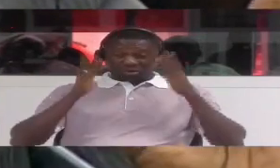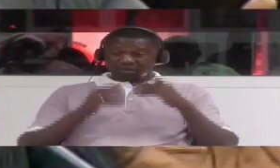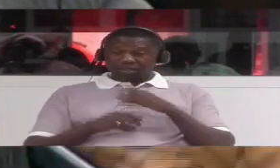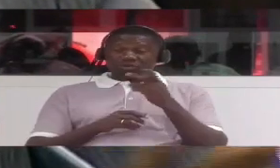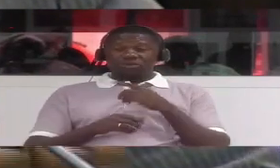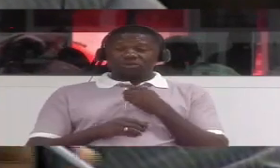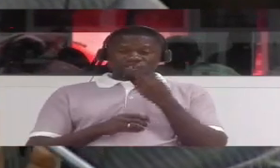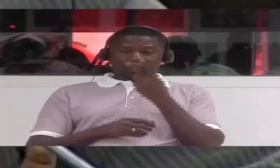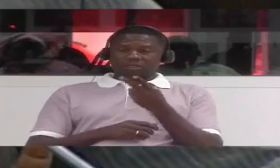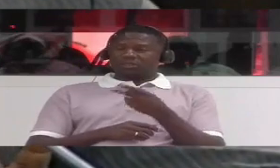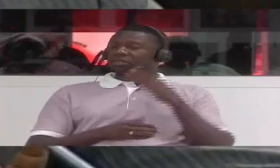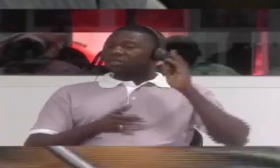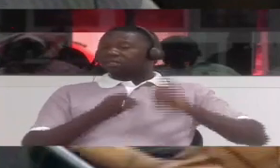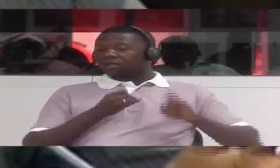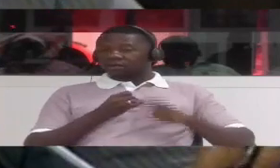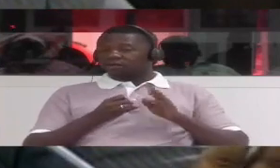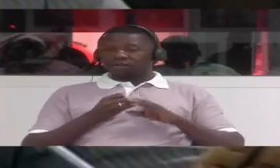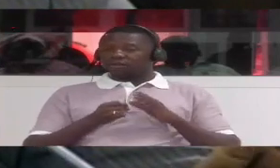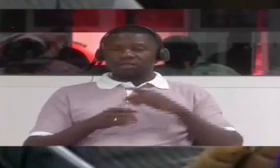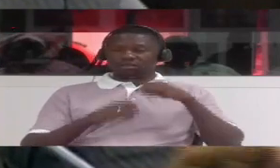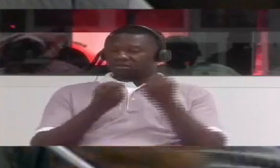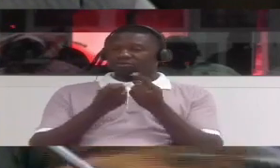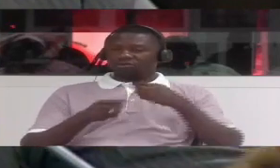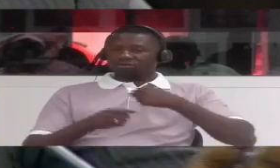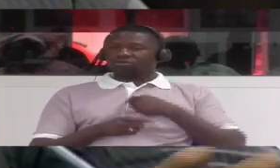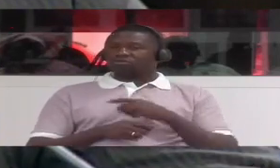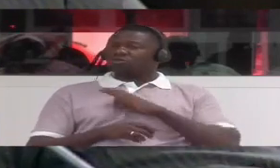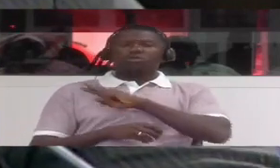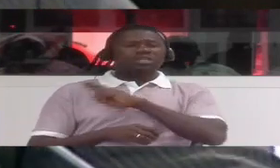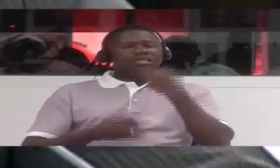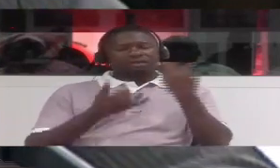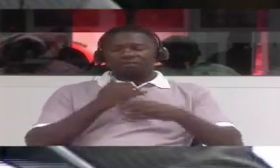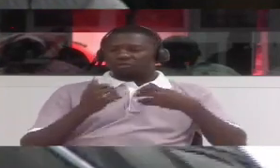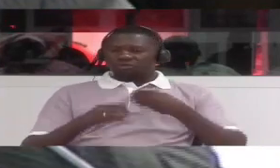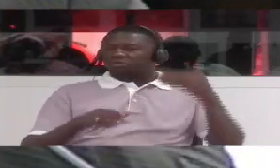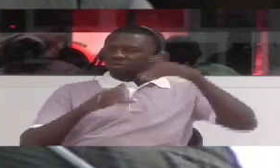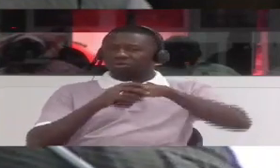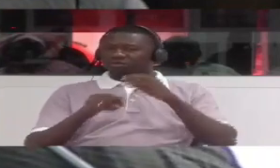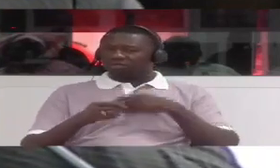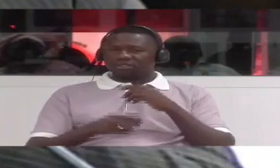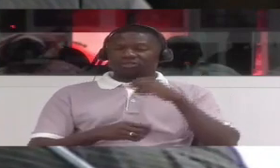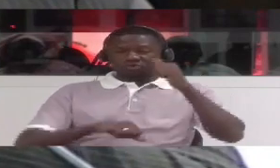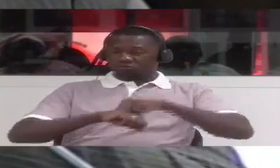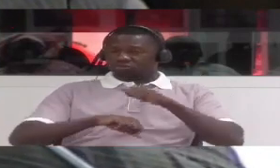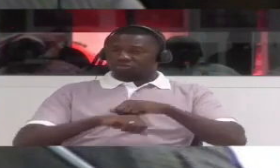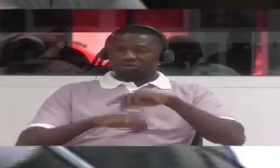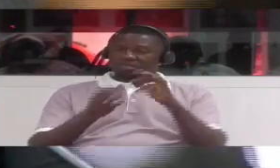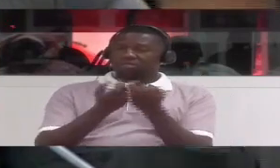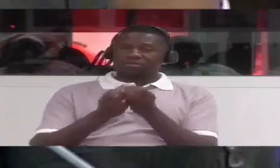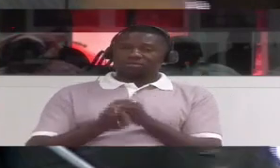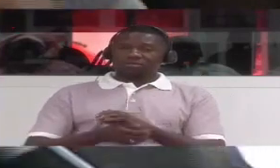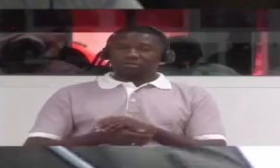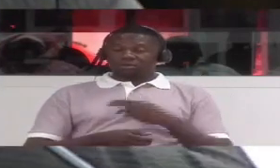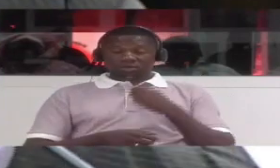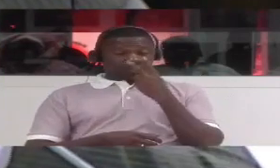for us because we never wanted to be part of this torture process. But your case actually was what made us say, well, look, we had